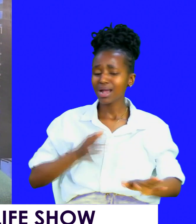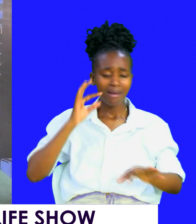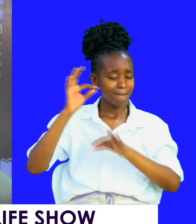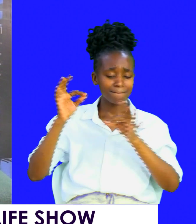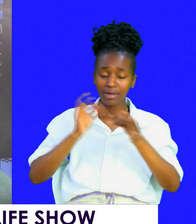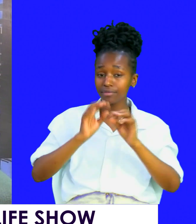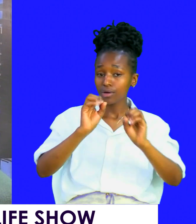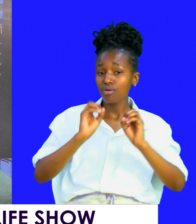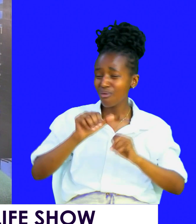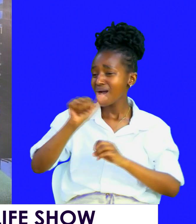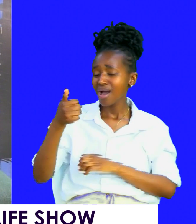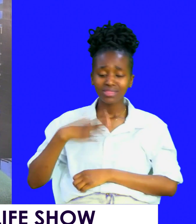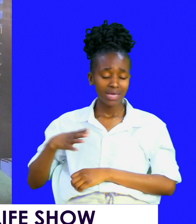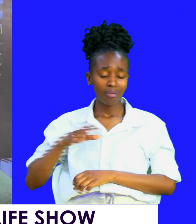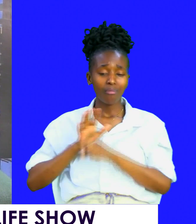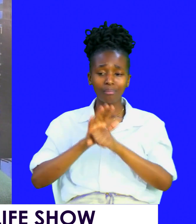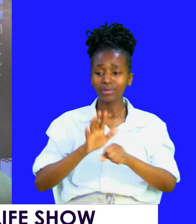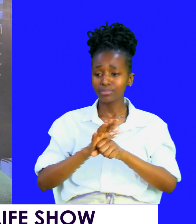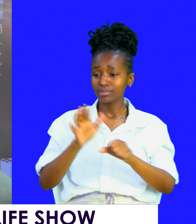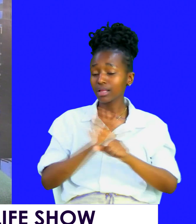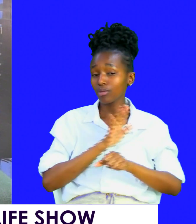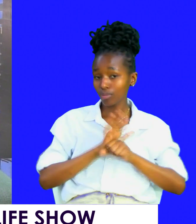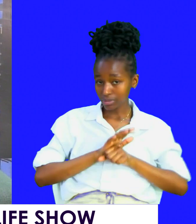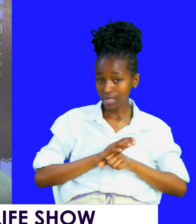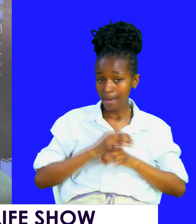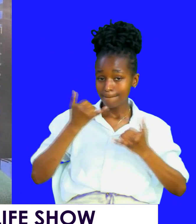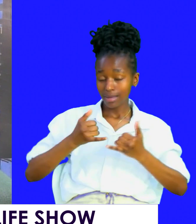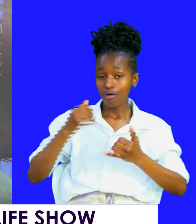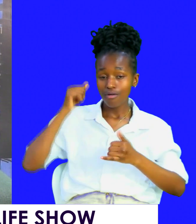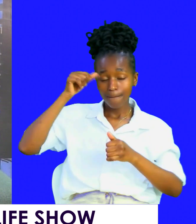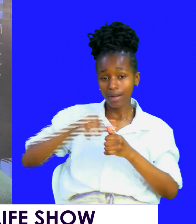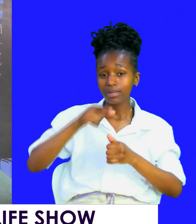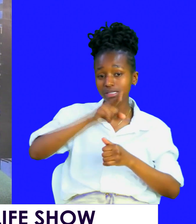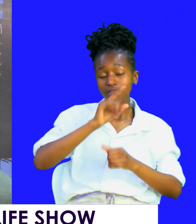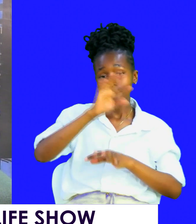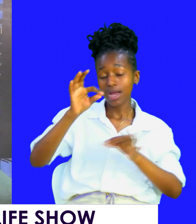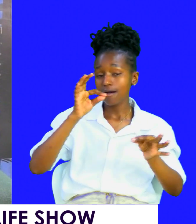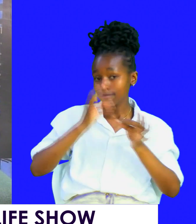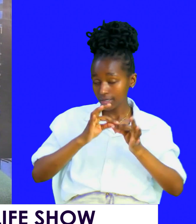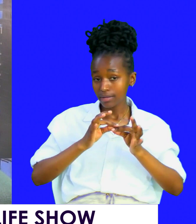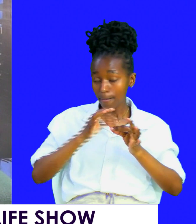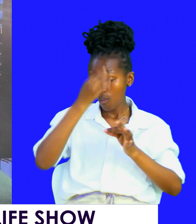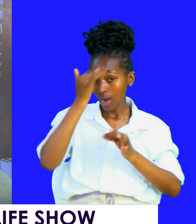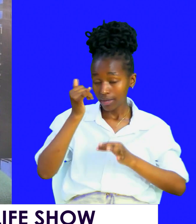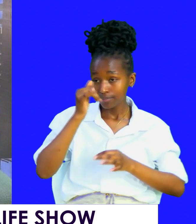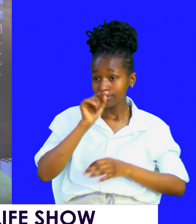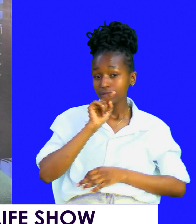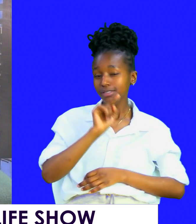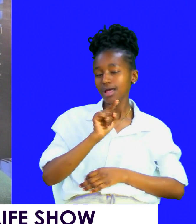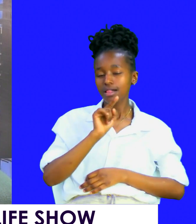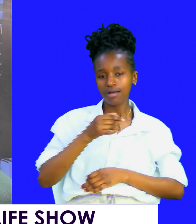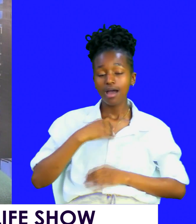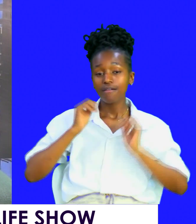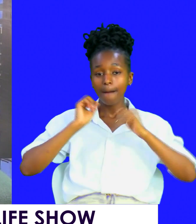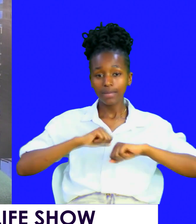is said so. But I tell you, you are perfect the way you are. Because in you, there is potency.